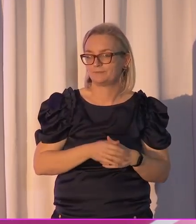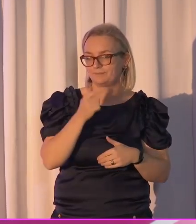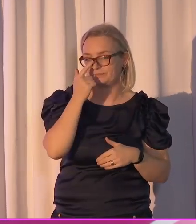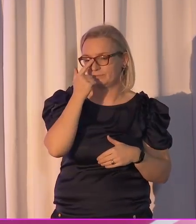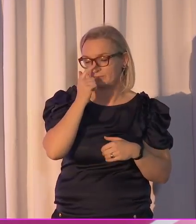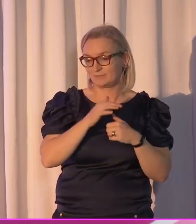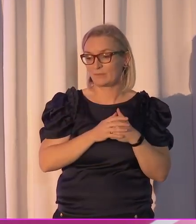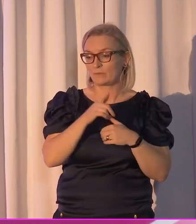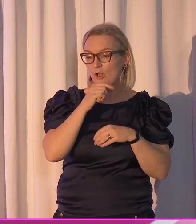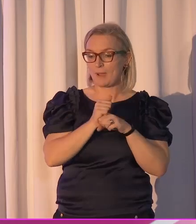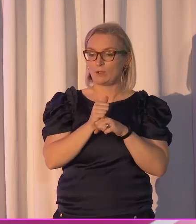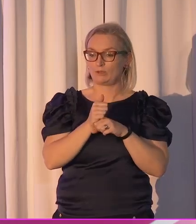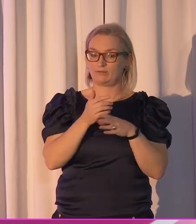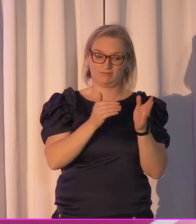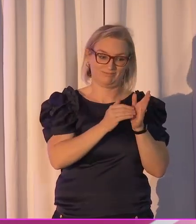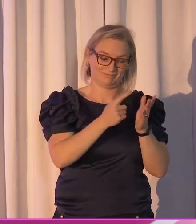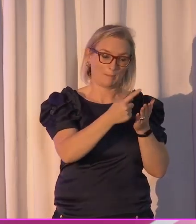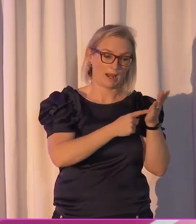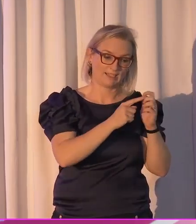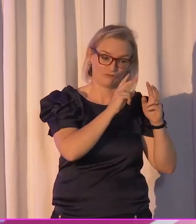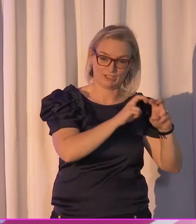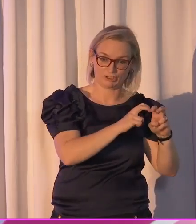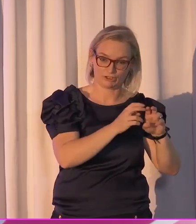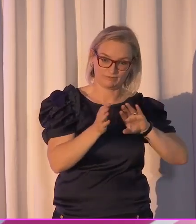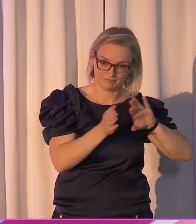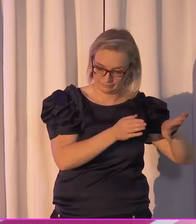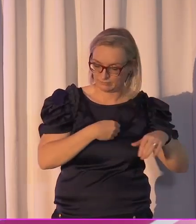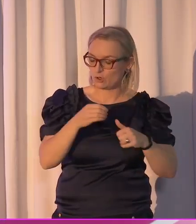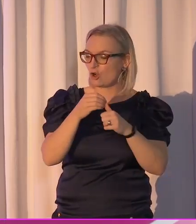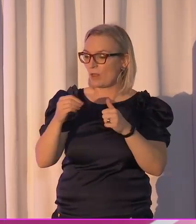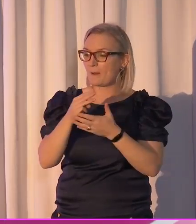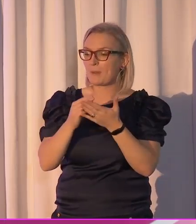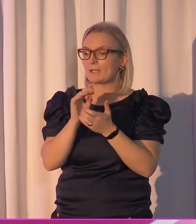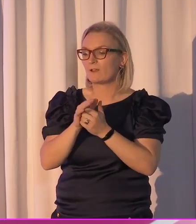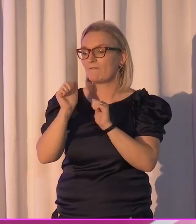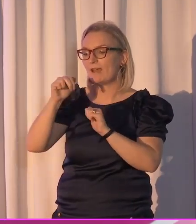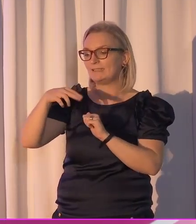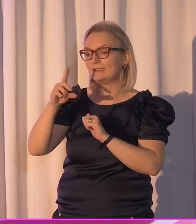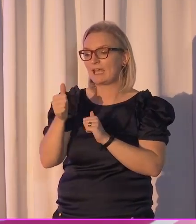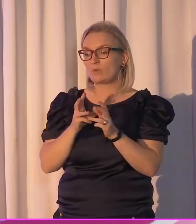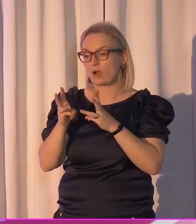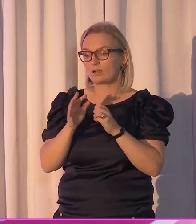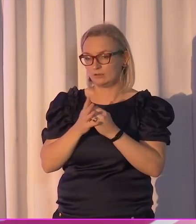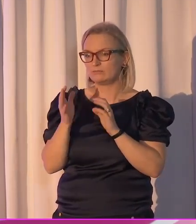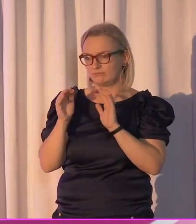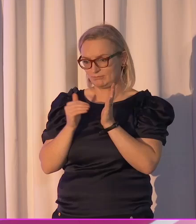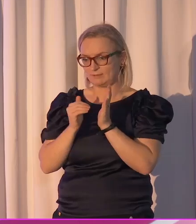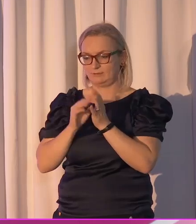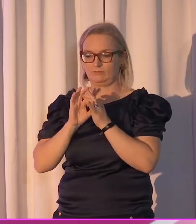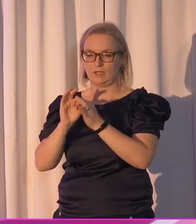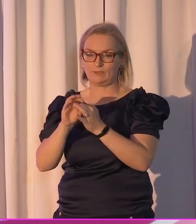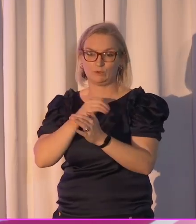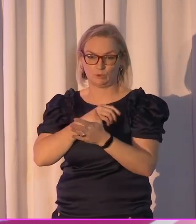Beyond policy and research, other strands of the NDA's work are also directly relevant to Article 30.